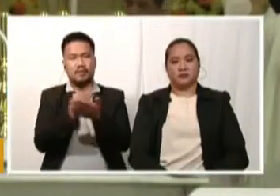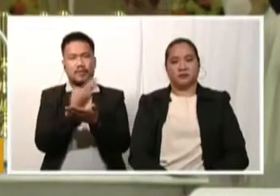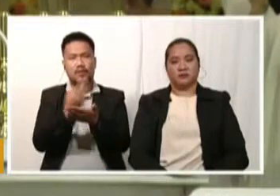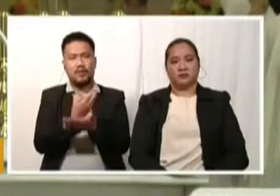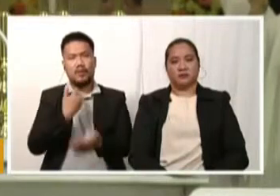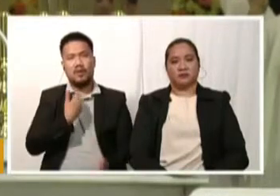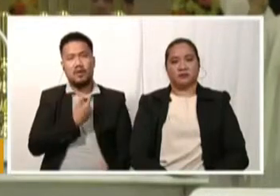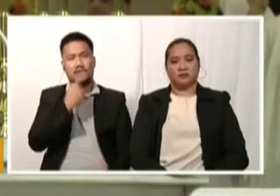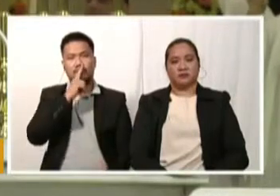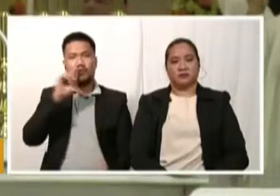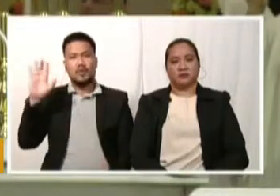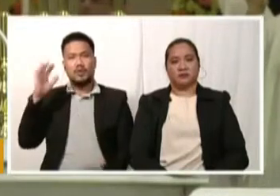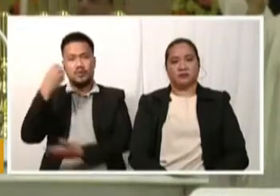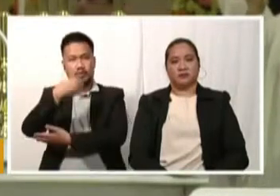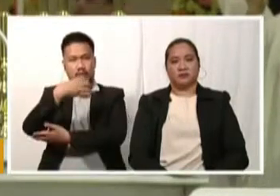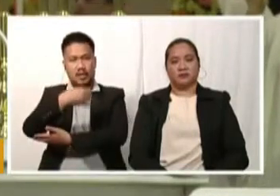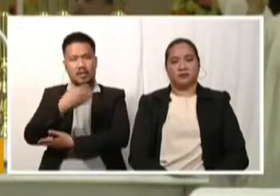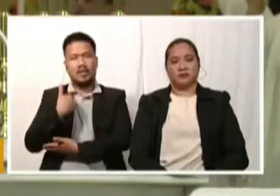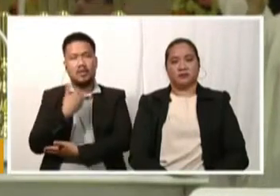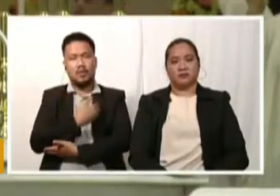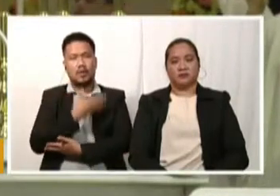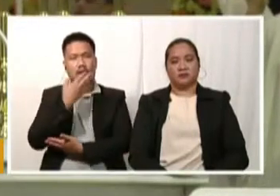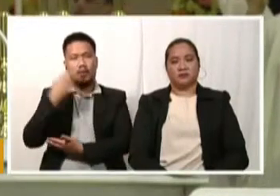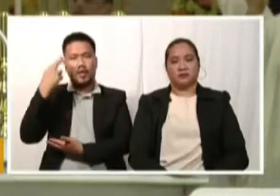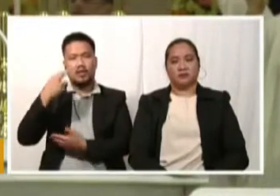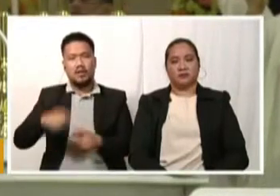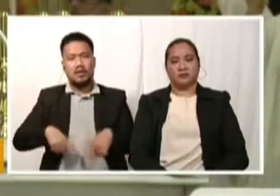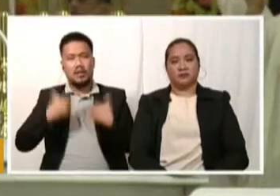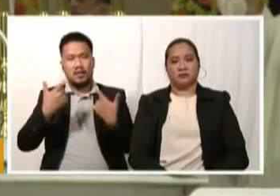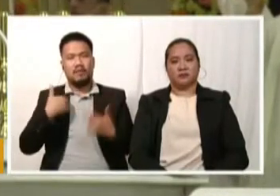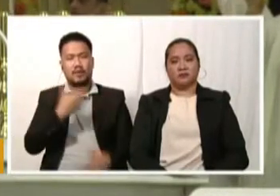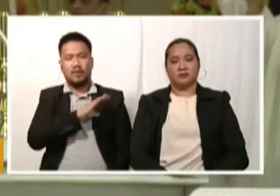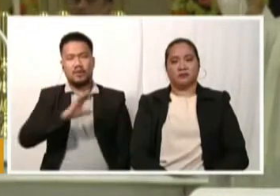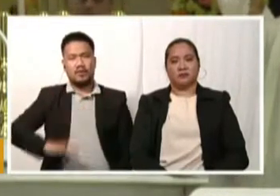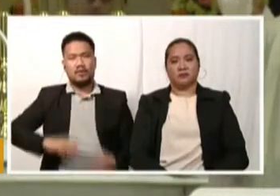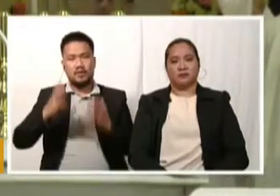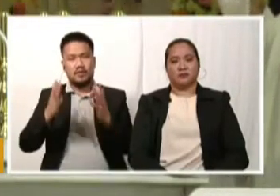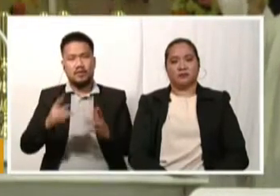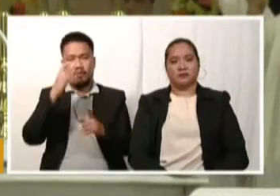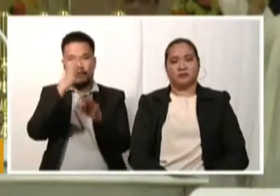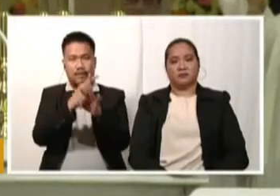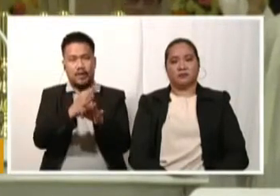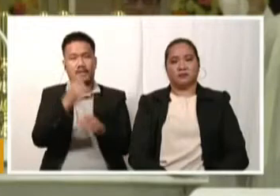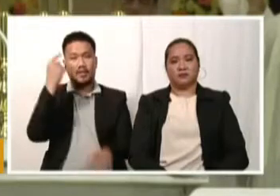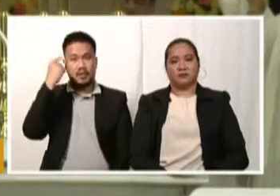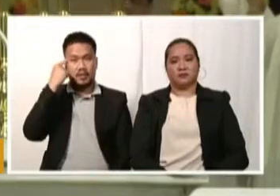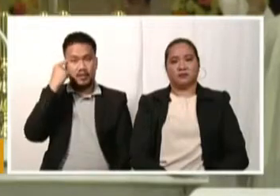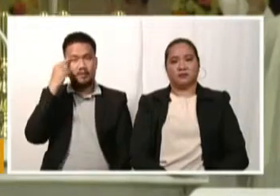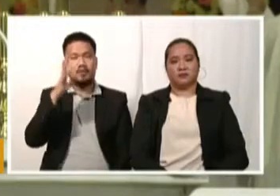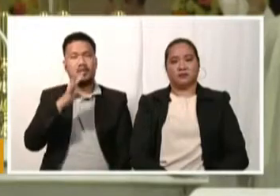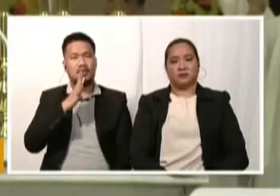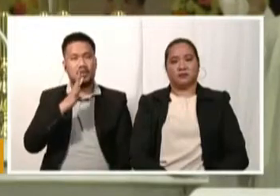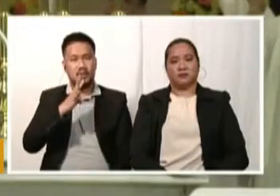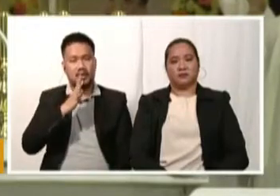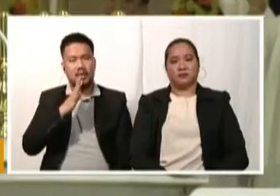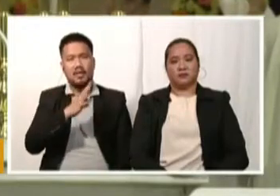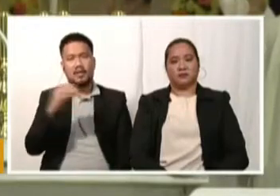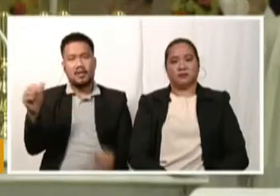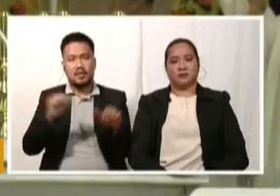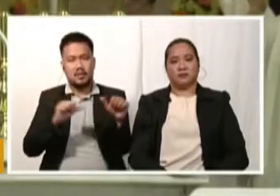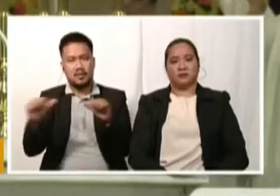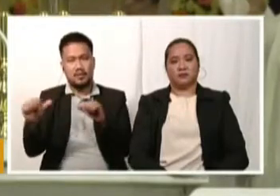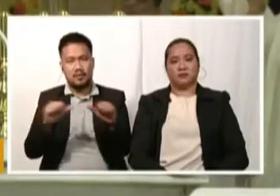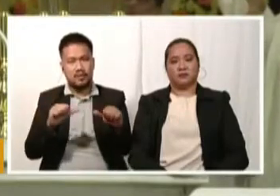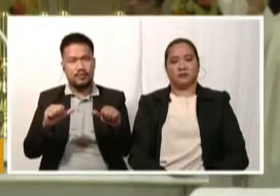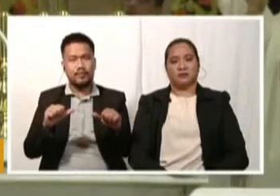promises, we may better live out our Christian faith in our thoughts, words, and